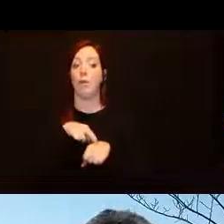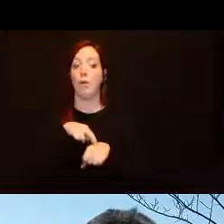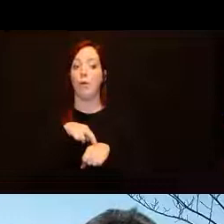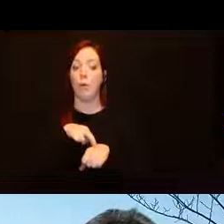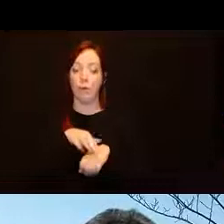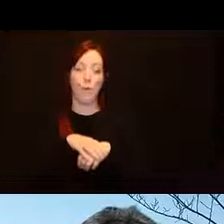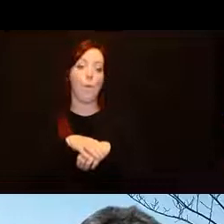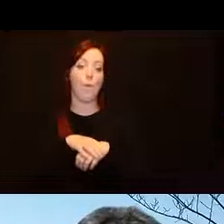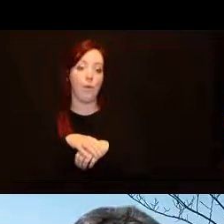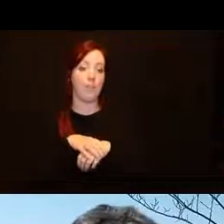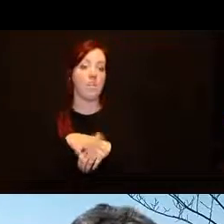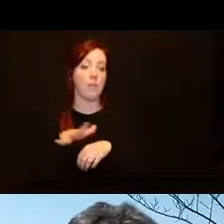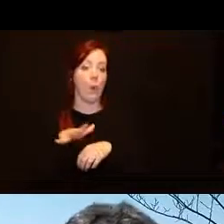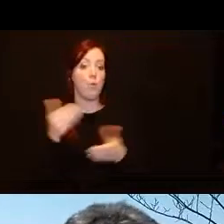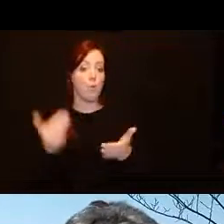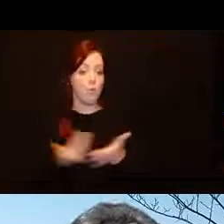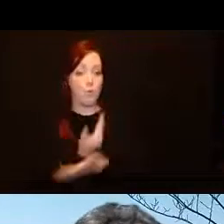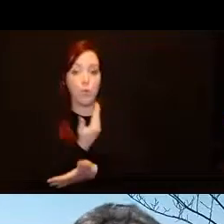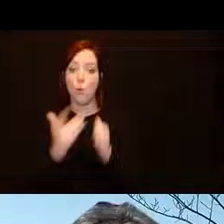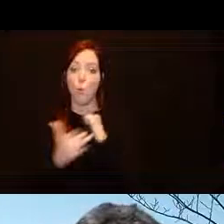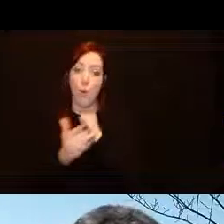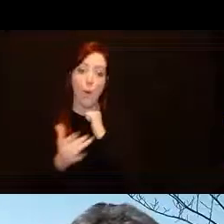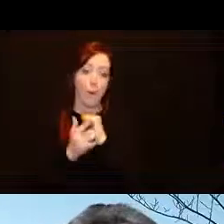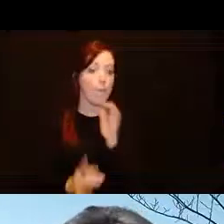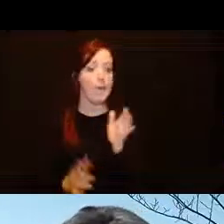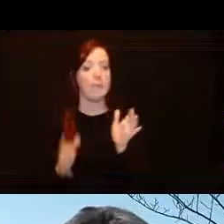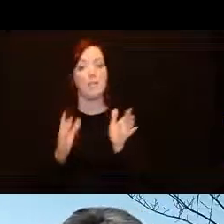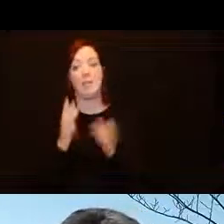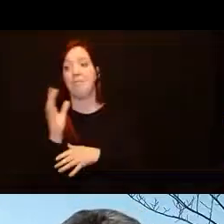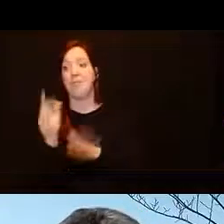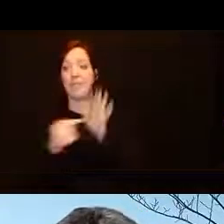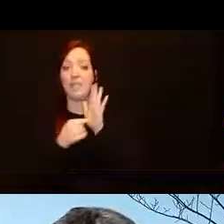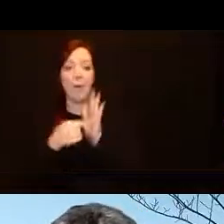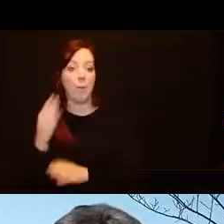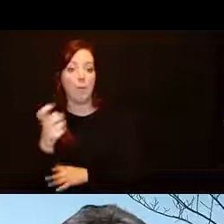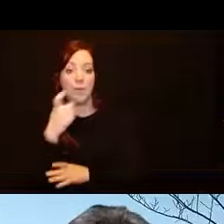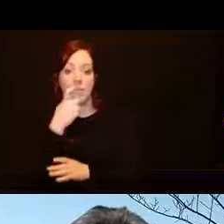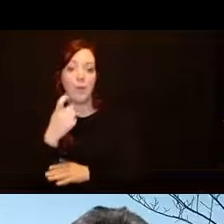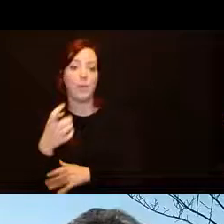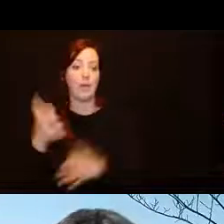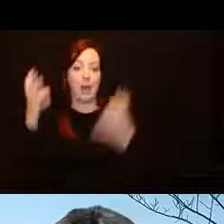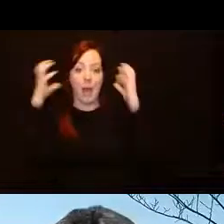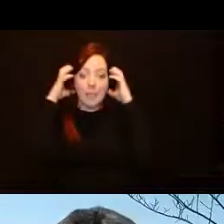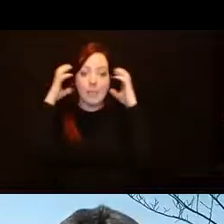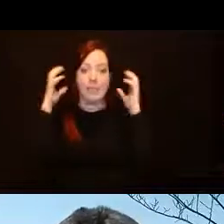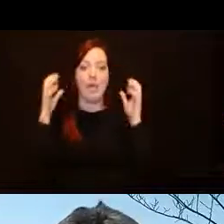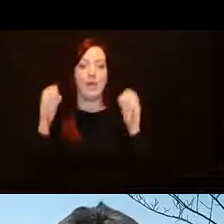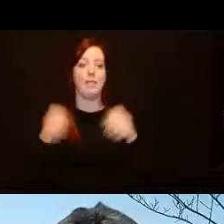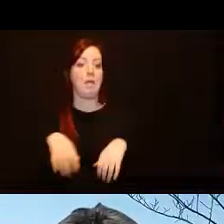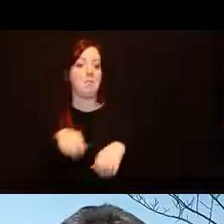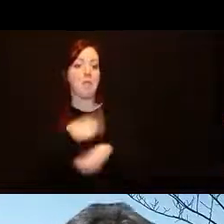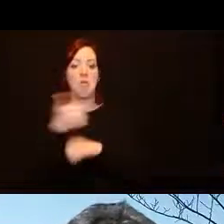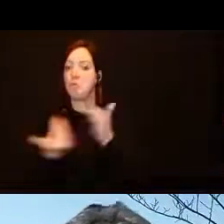Bluetooth and headsets with storage and other new devices are also mentioned. And